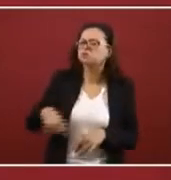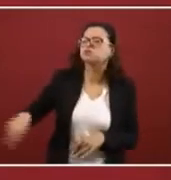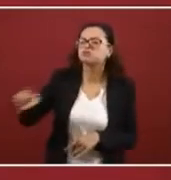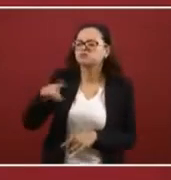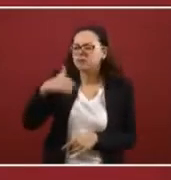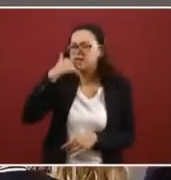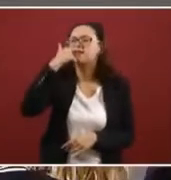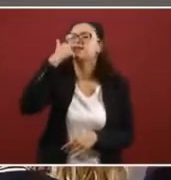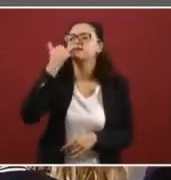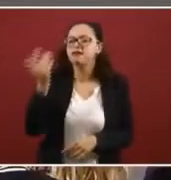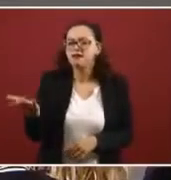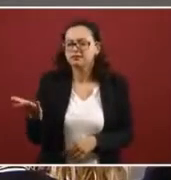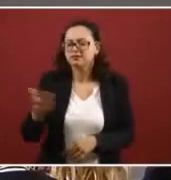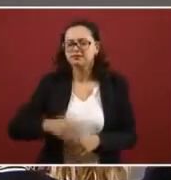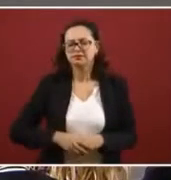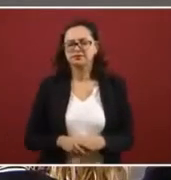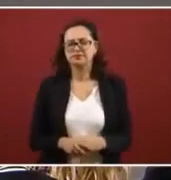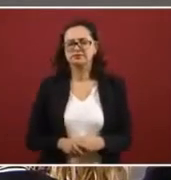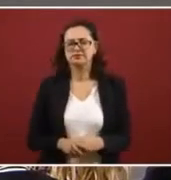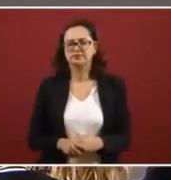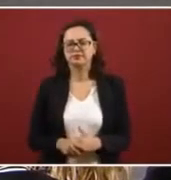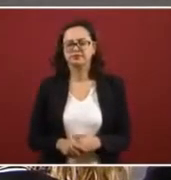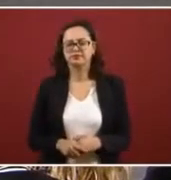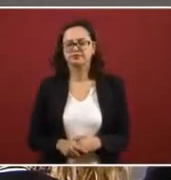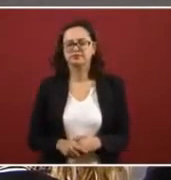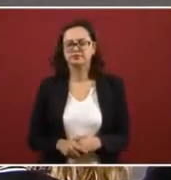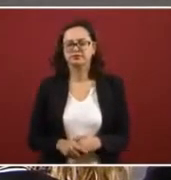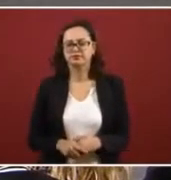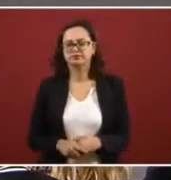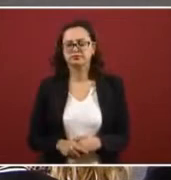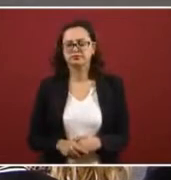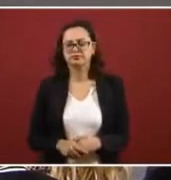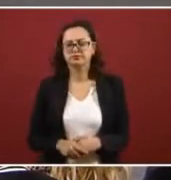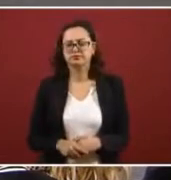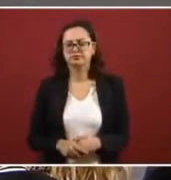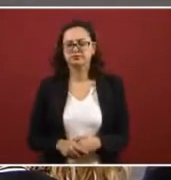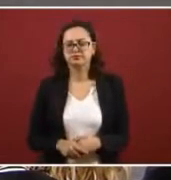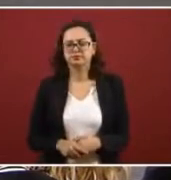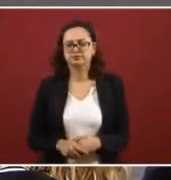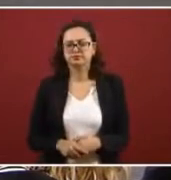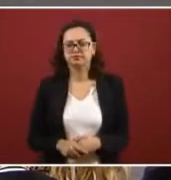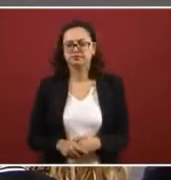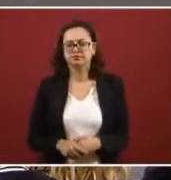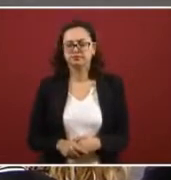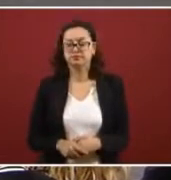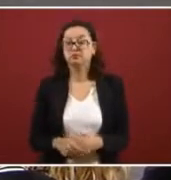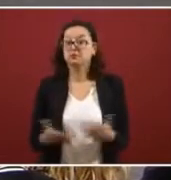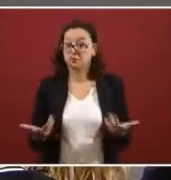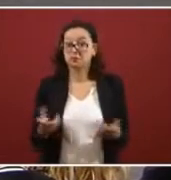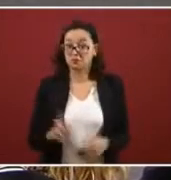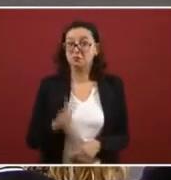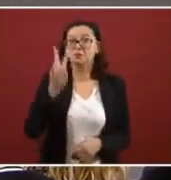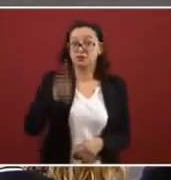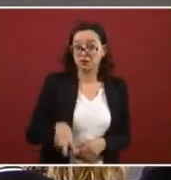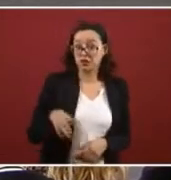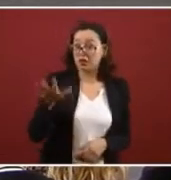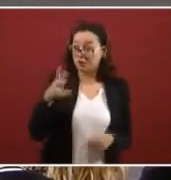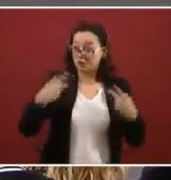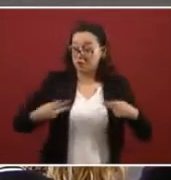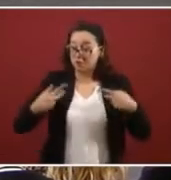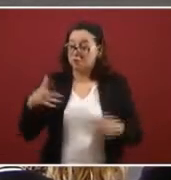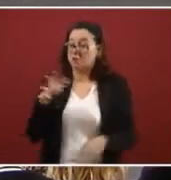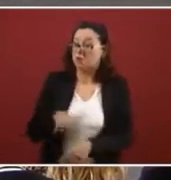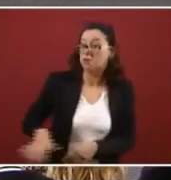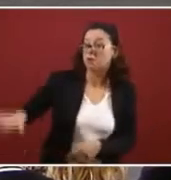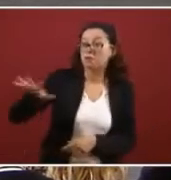my term or renounce my term. Ciertamente fui certainly, para ejercer la presidencia